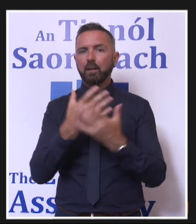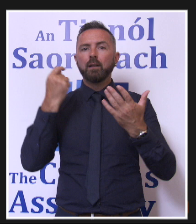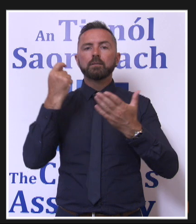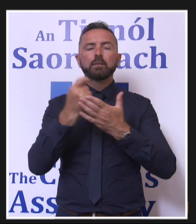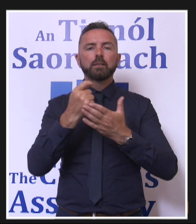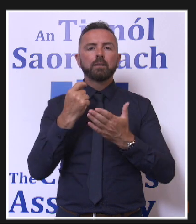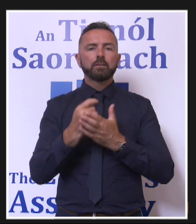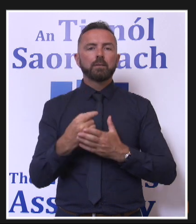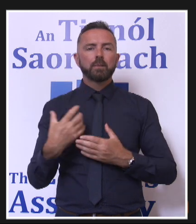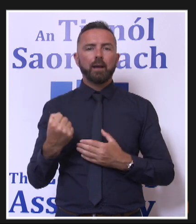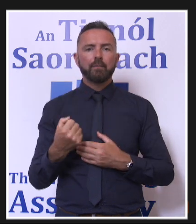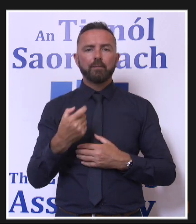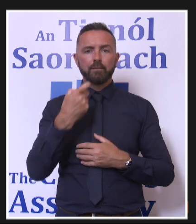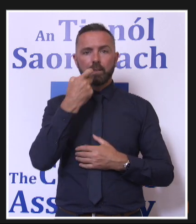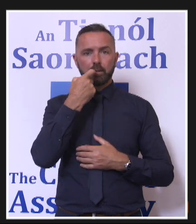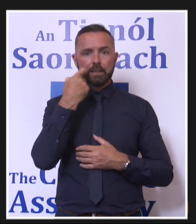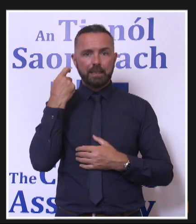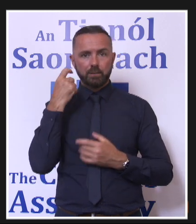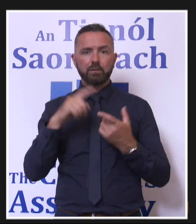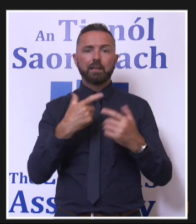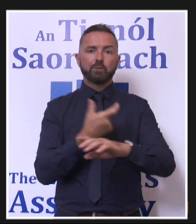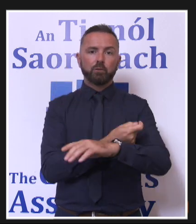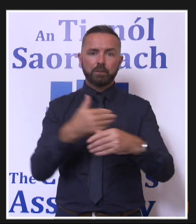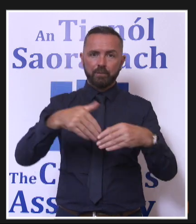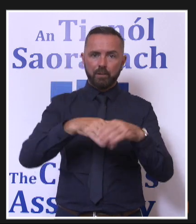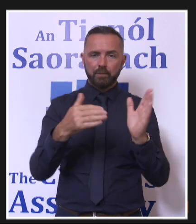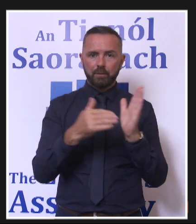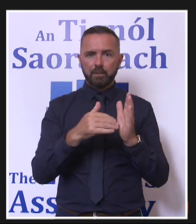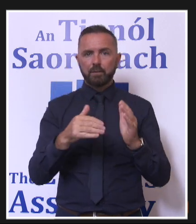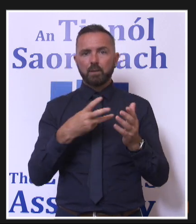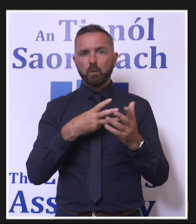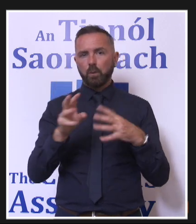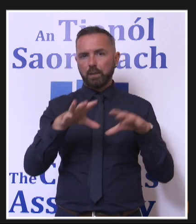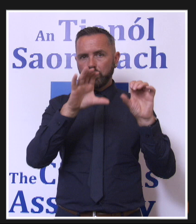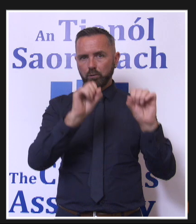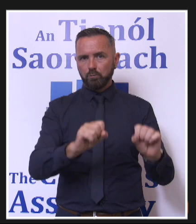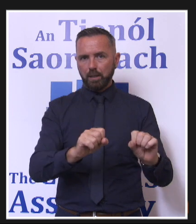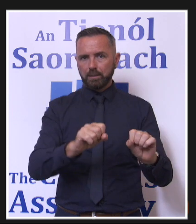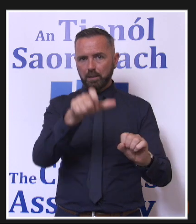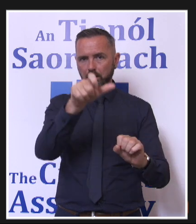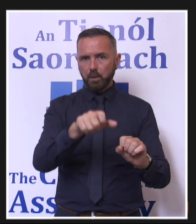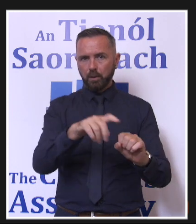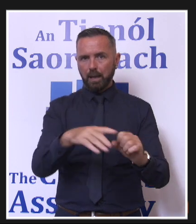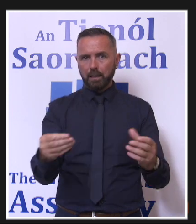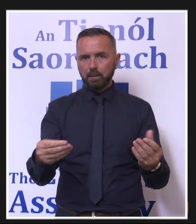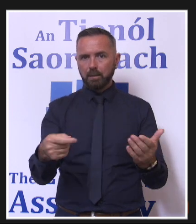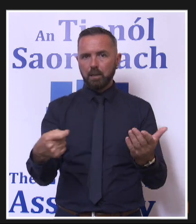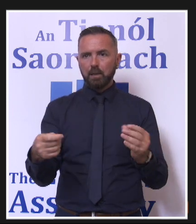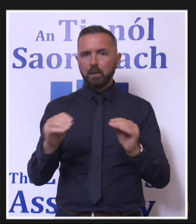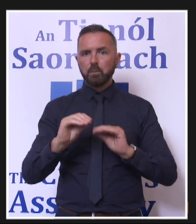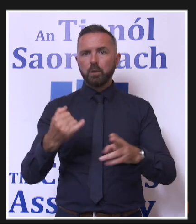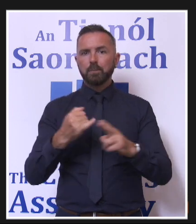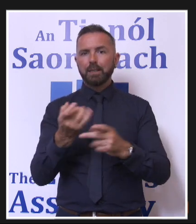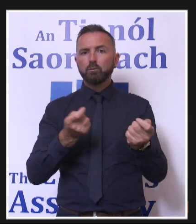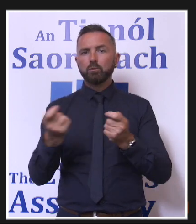are drugs involved. When you arrest, when you put somebody to a treatment center, there is not